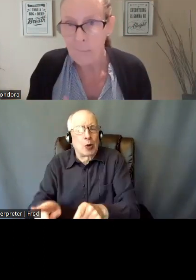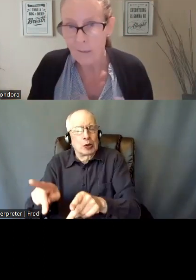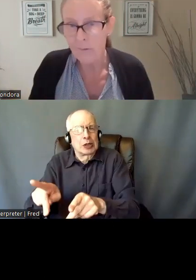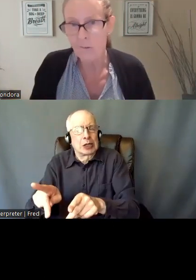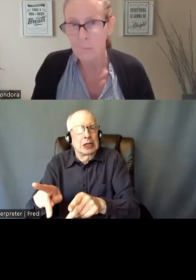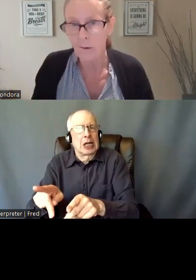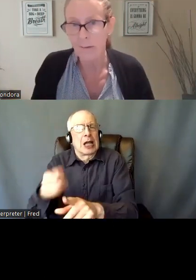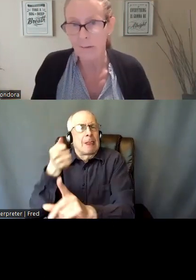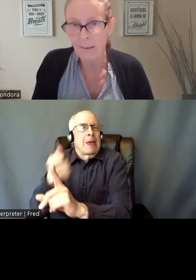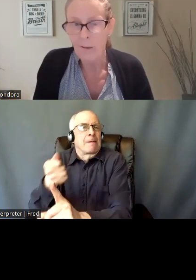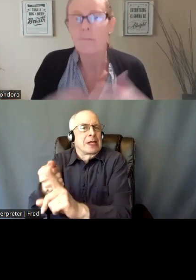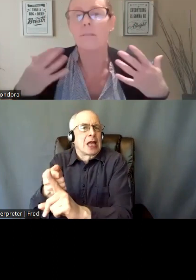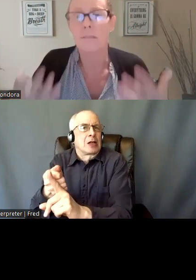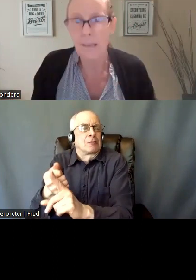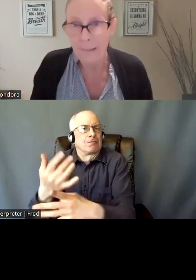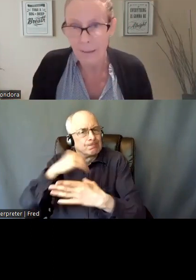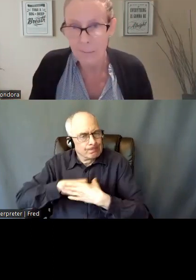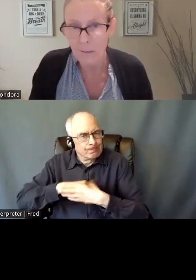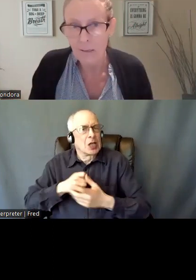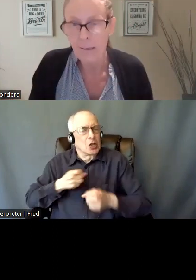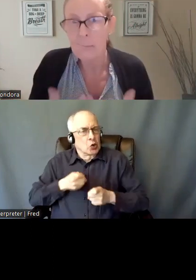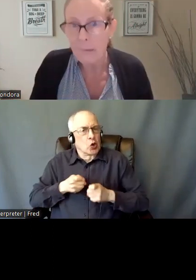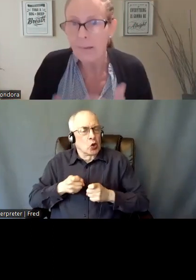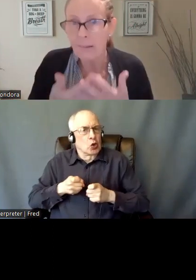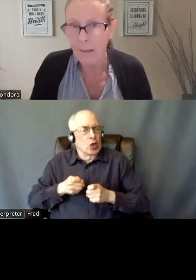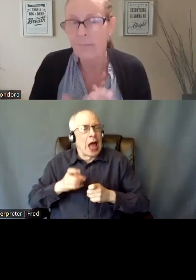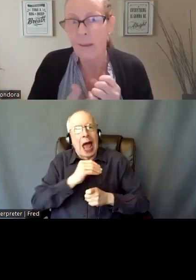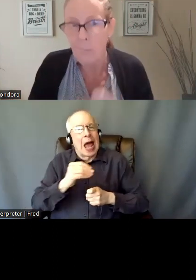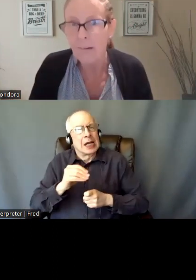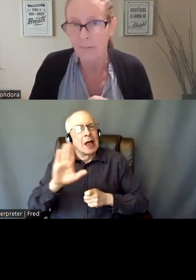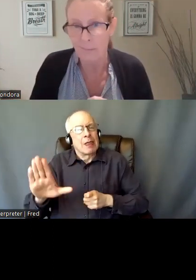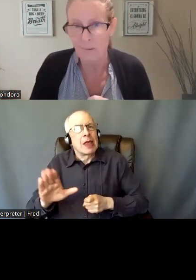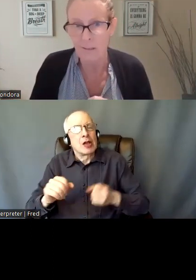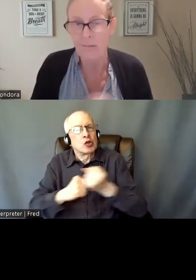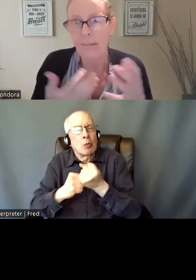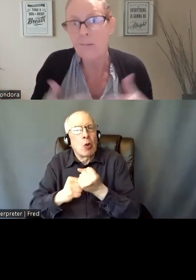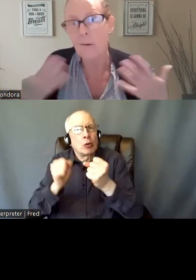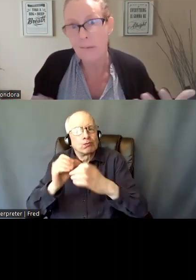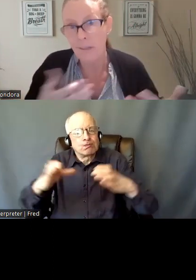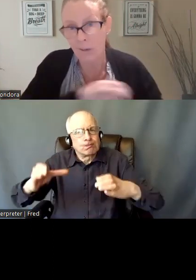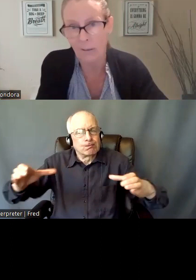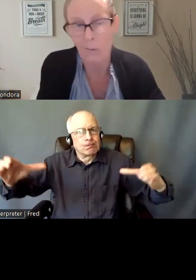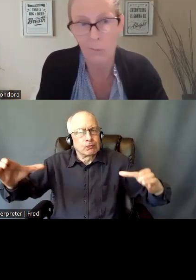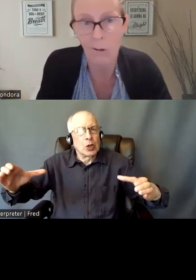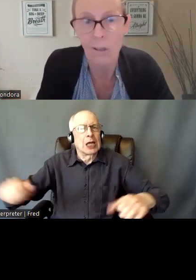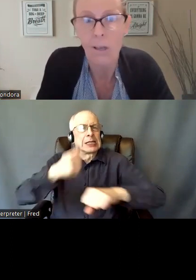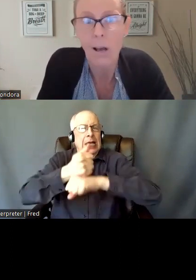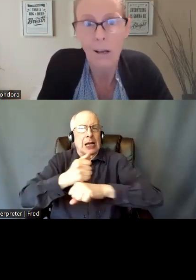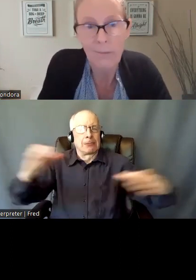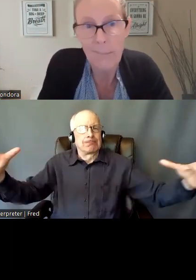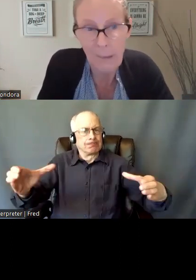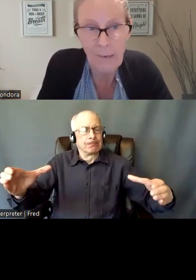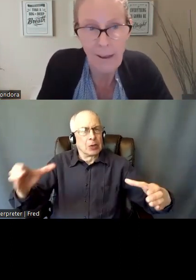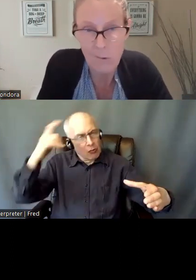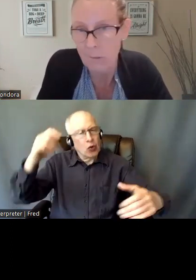natural web of support that helps sustain them in building the life that they want for themselves. And that's where we see the critical role